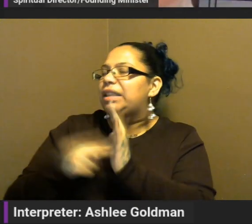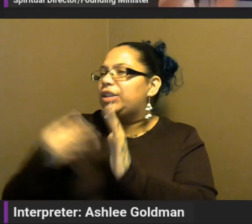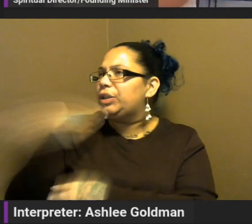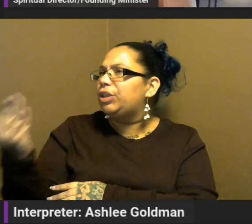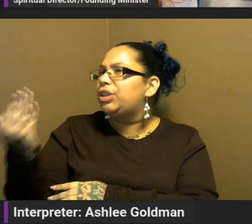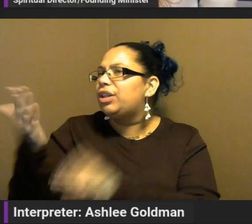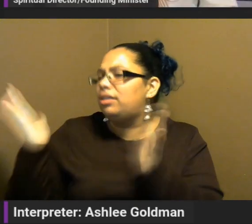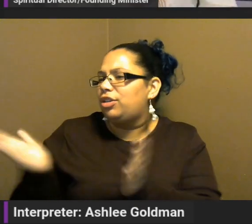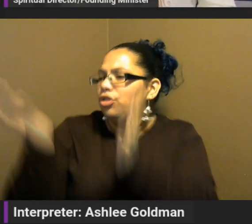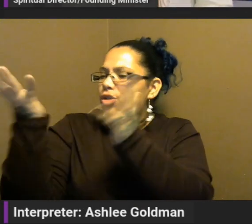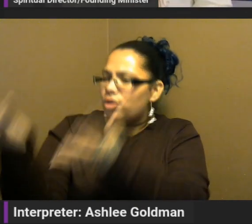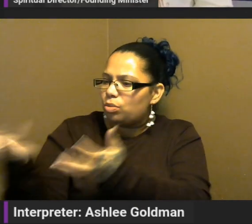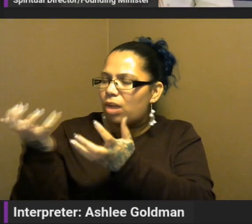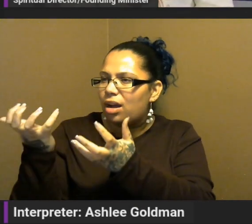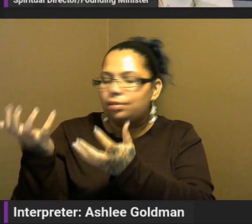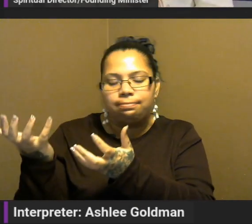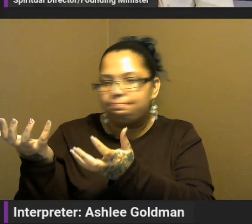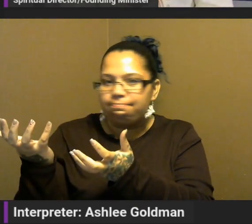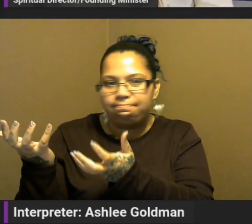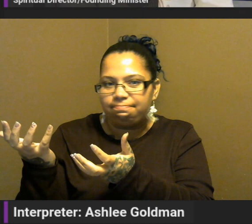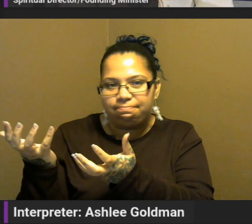should encourage and want.